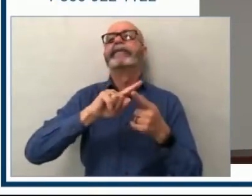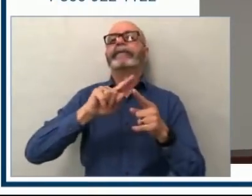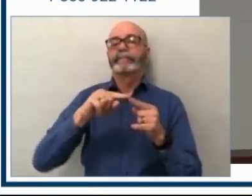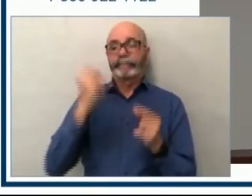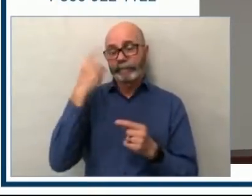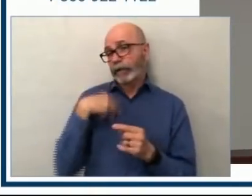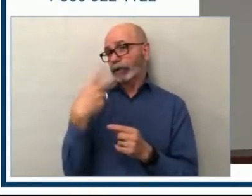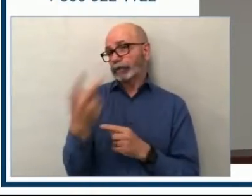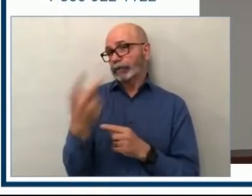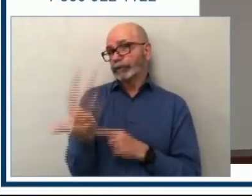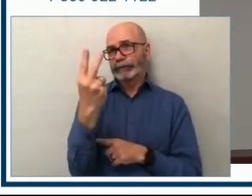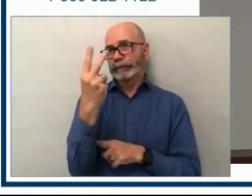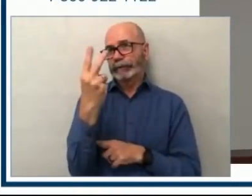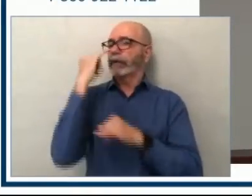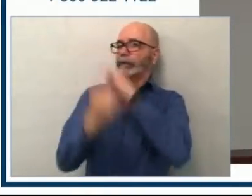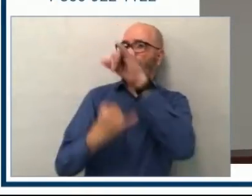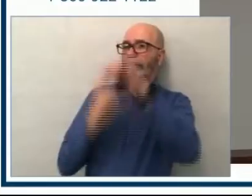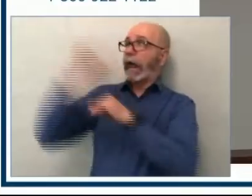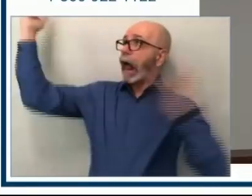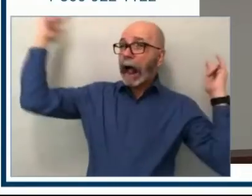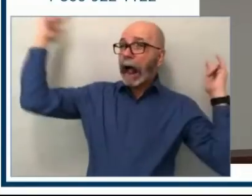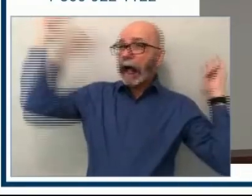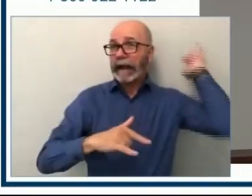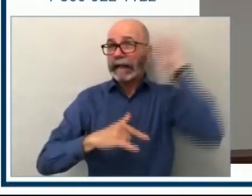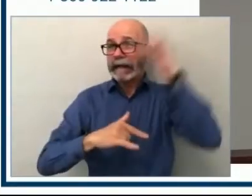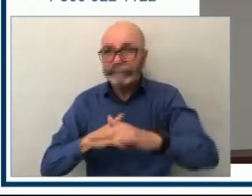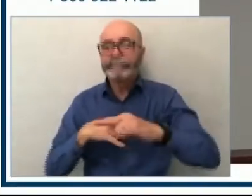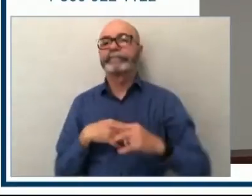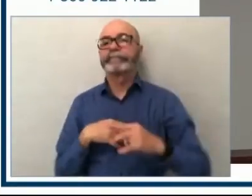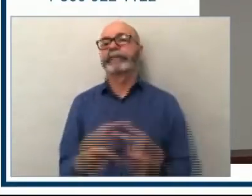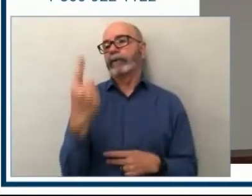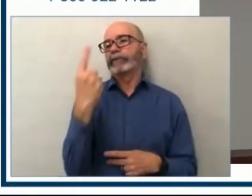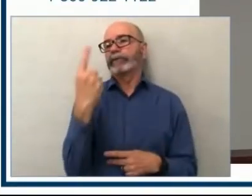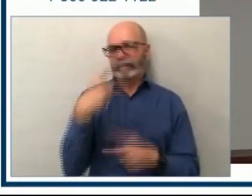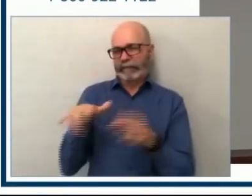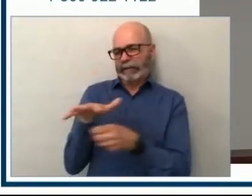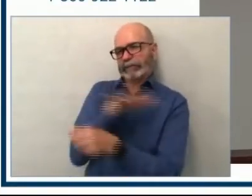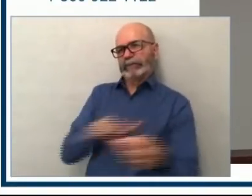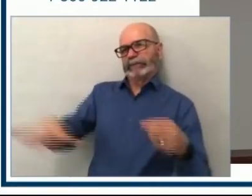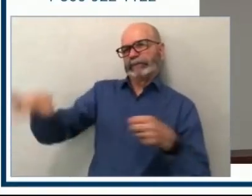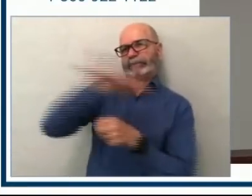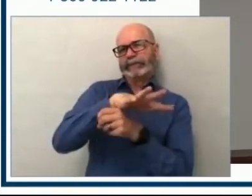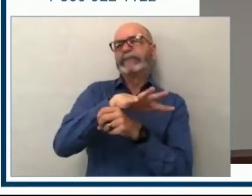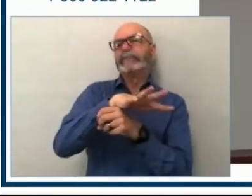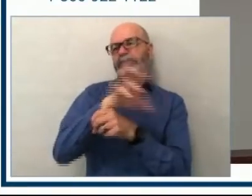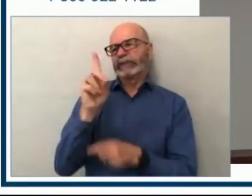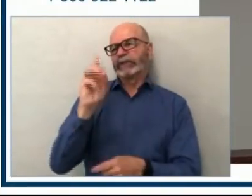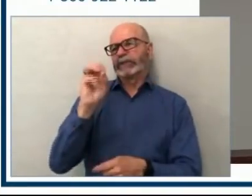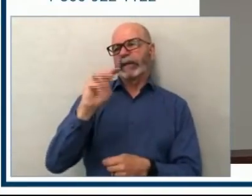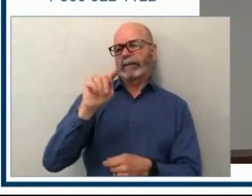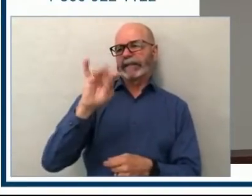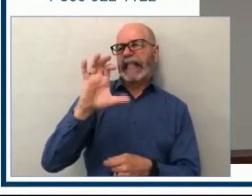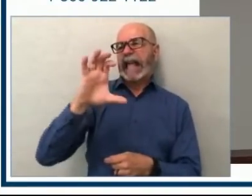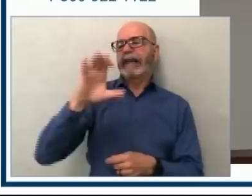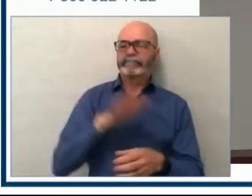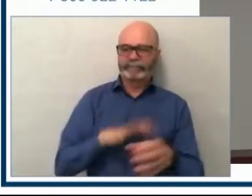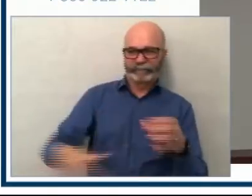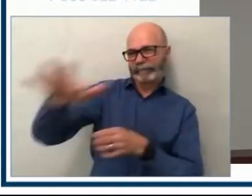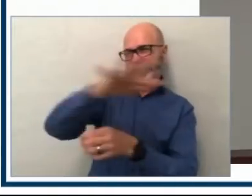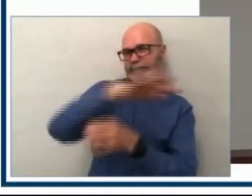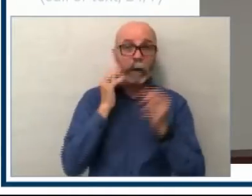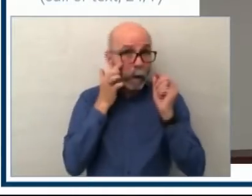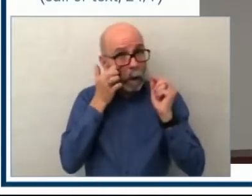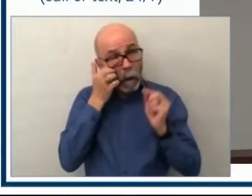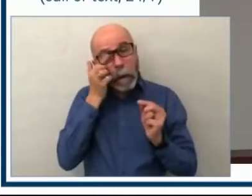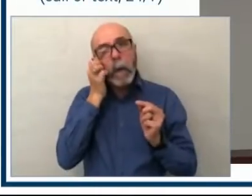travel. This is not our norm, as we haven't seen numbers above 2 since January, and I'm thankful for